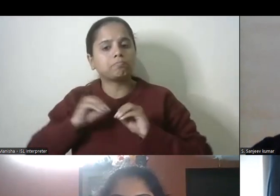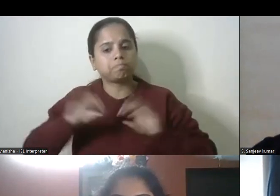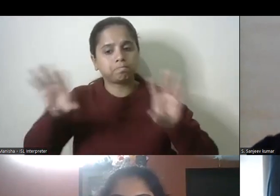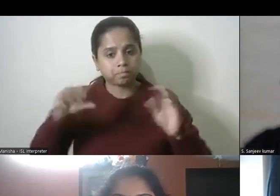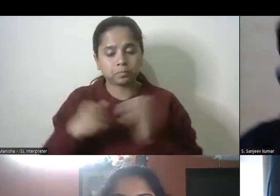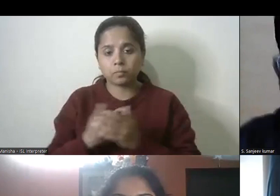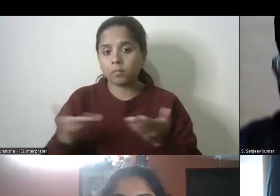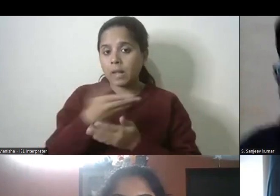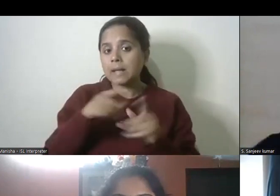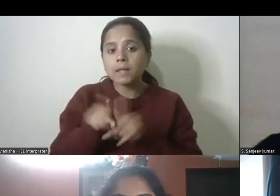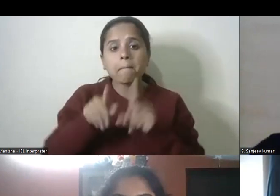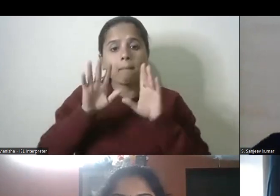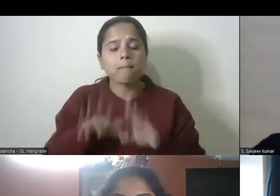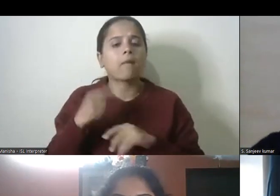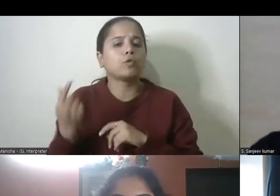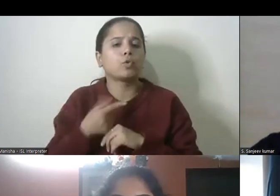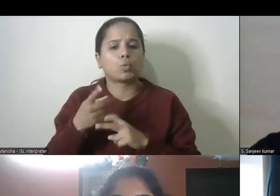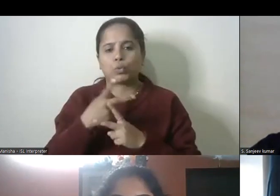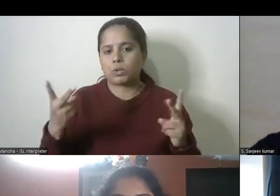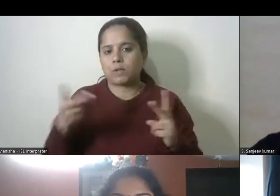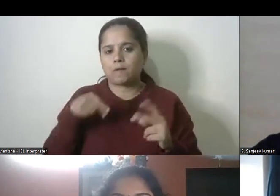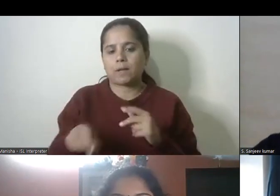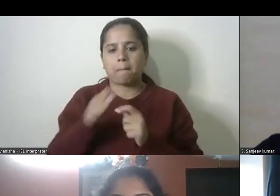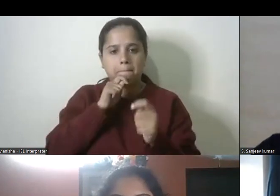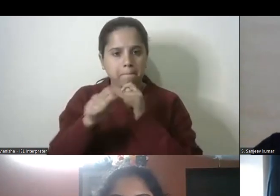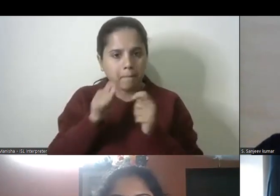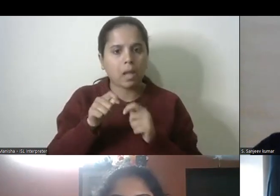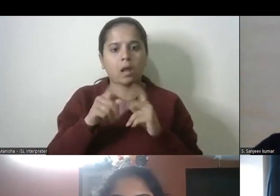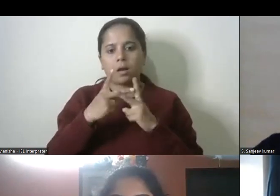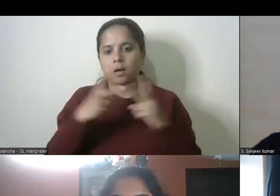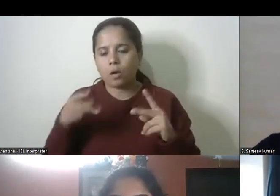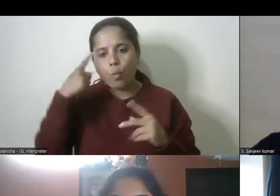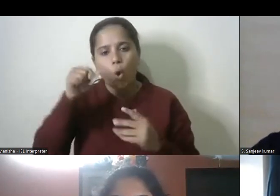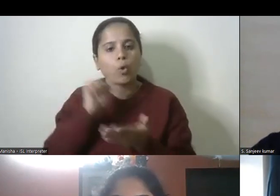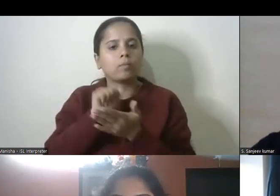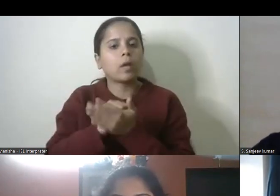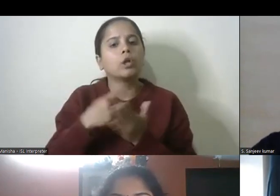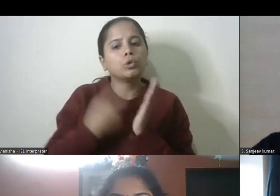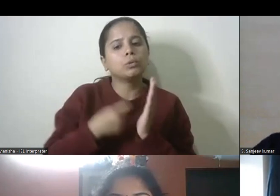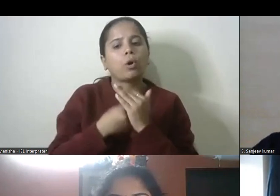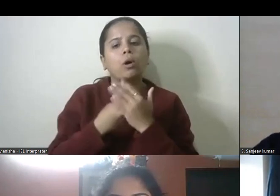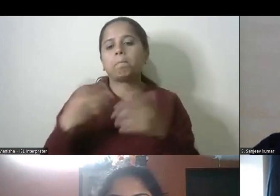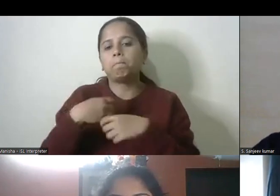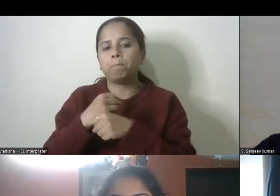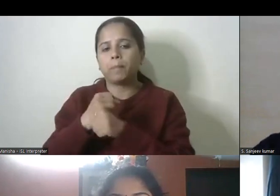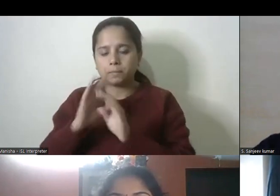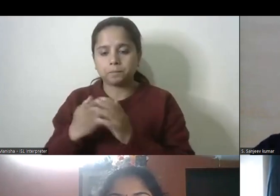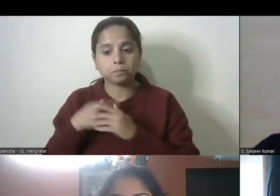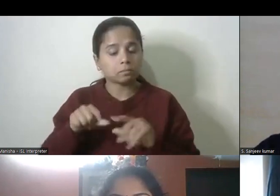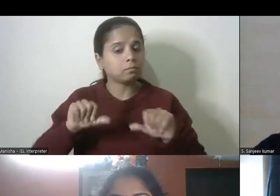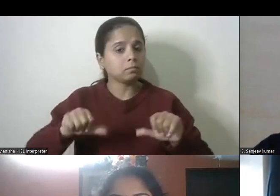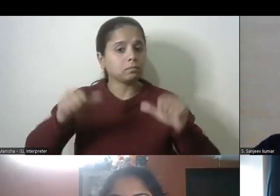has also been used by various media houses to augment their reports. We have also